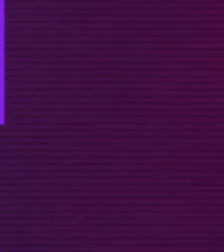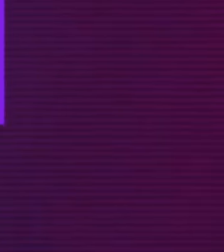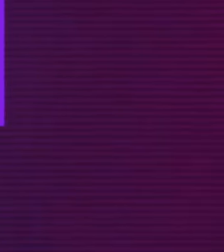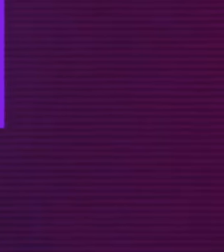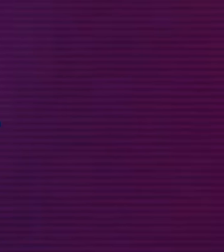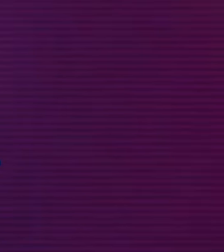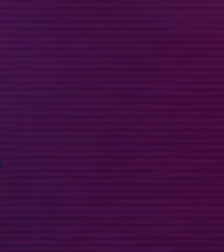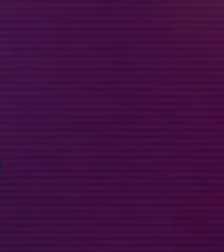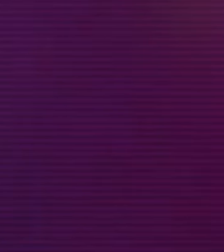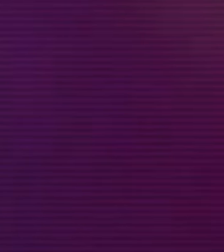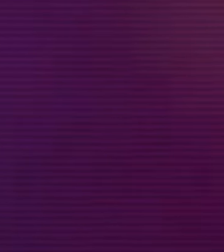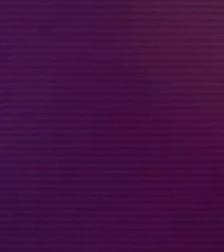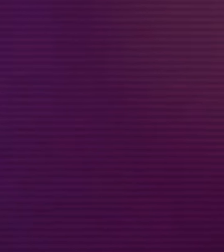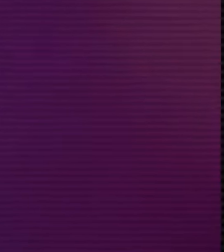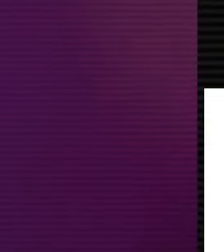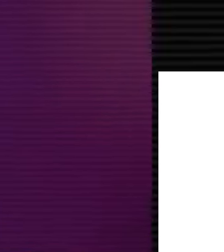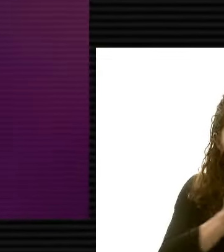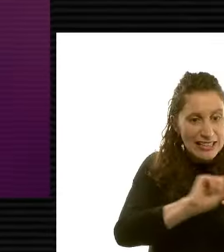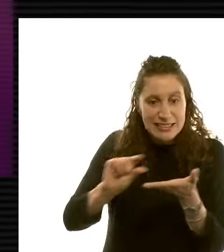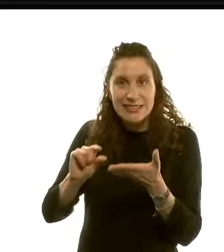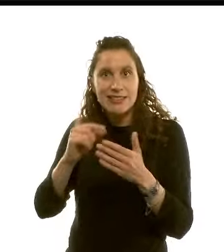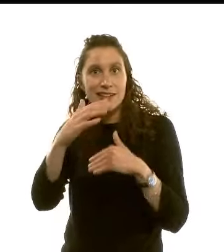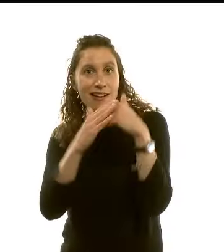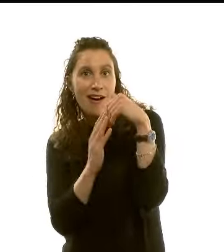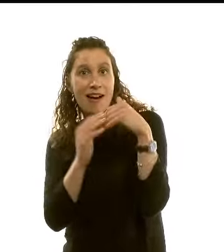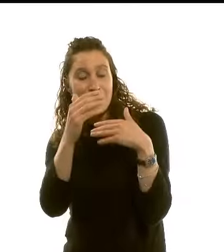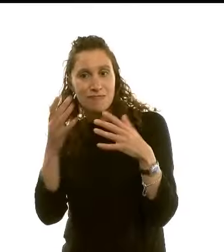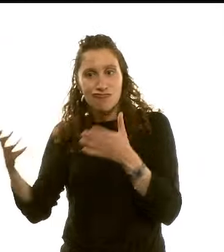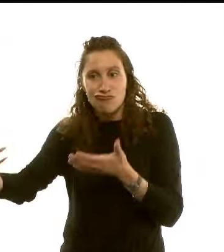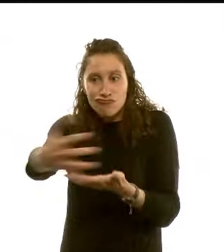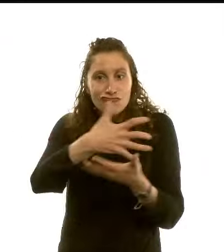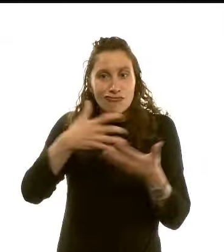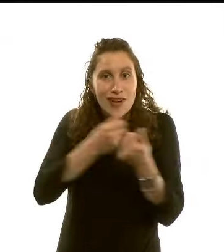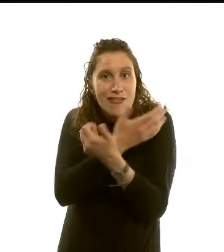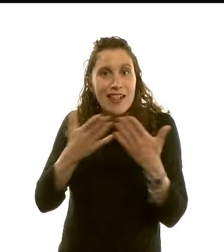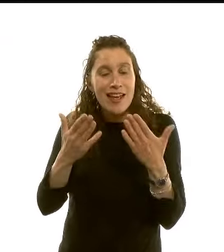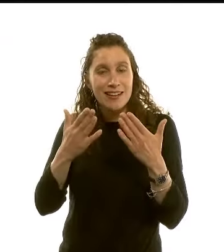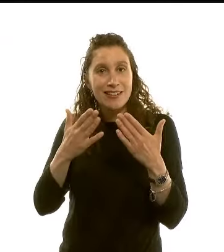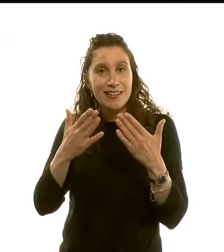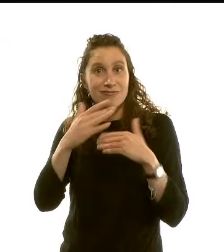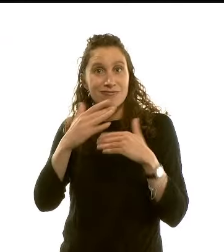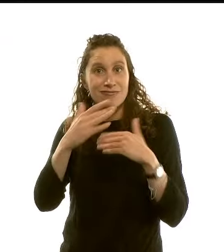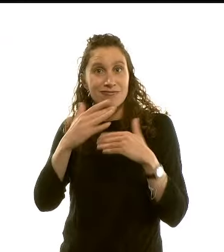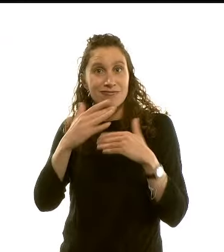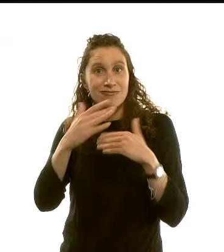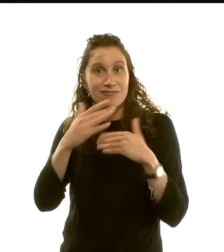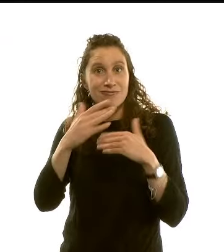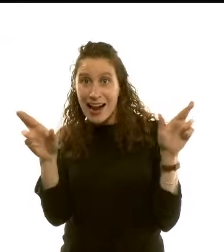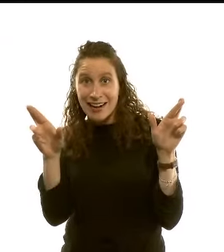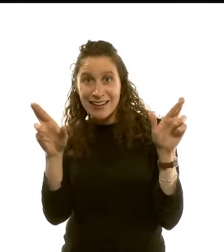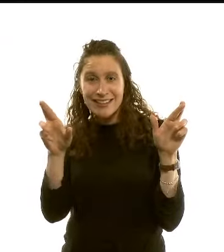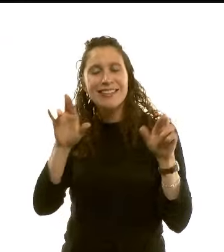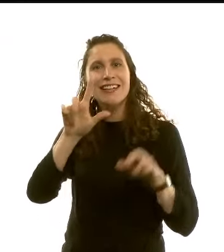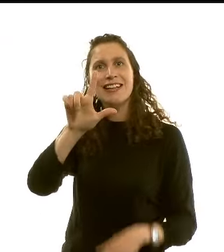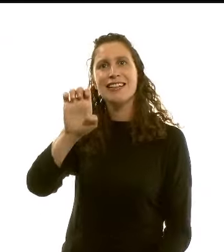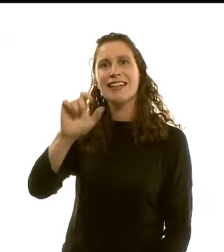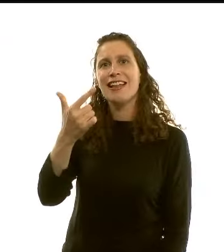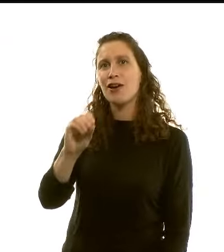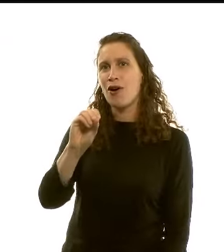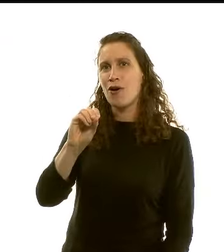Grab your bricks, get comfy, and get ready for the build-up to LegoCon